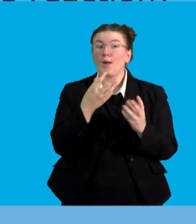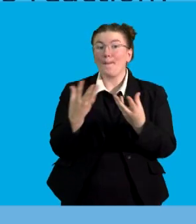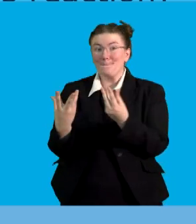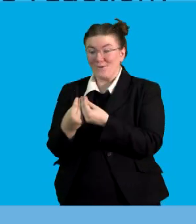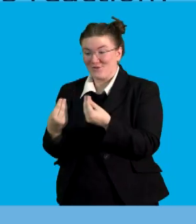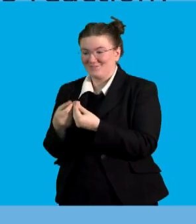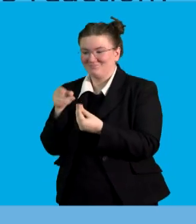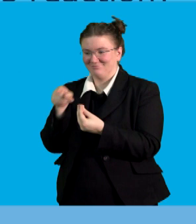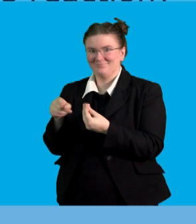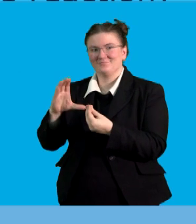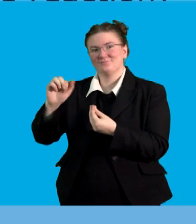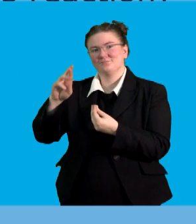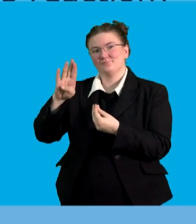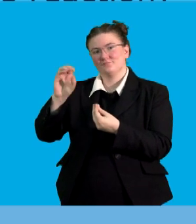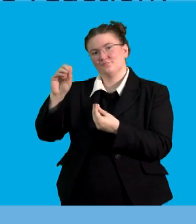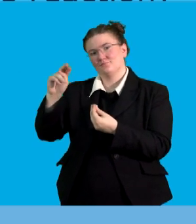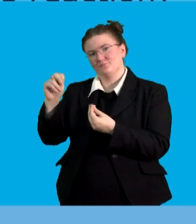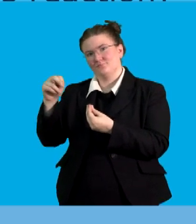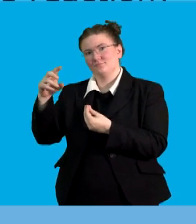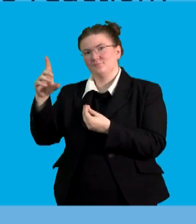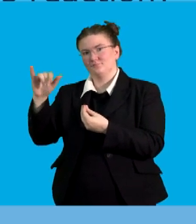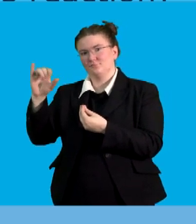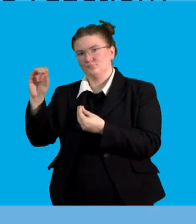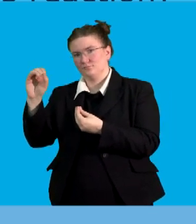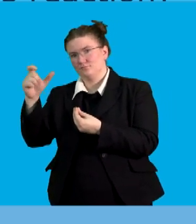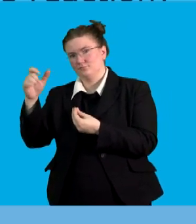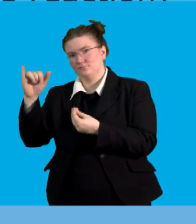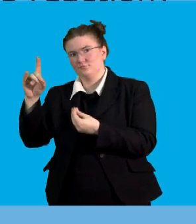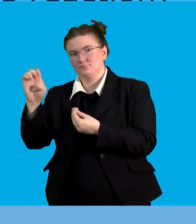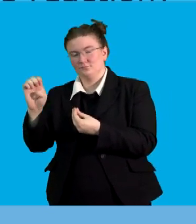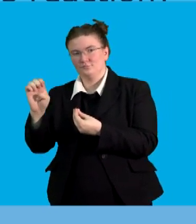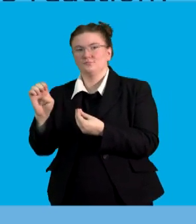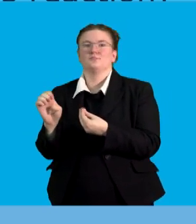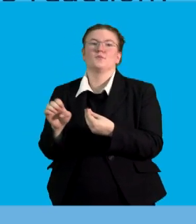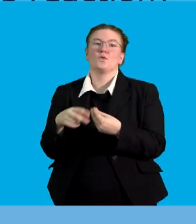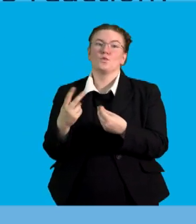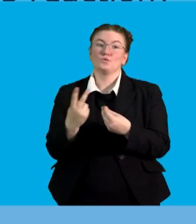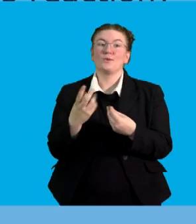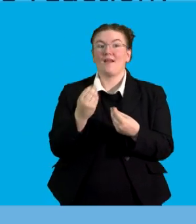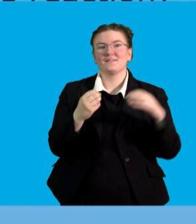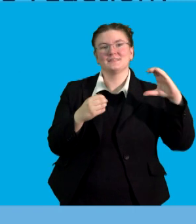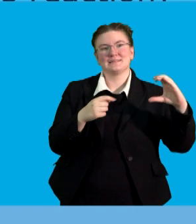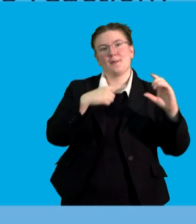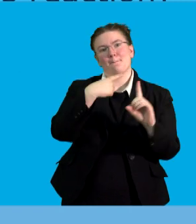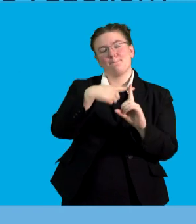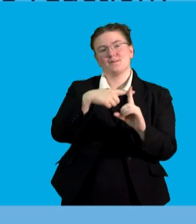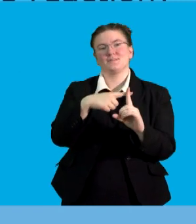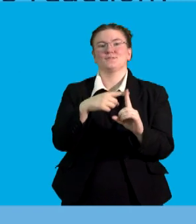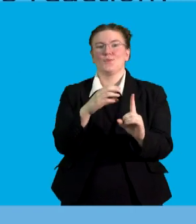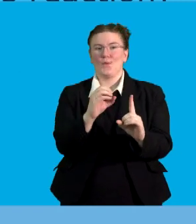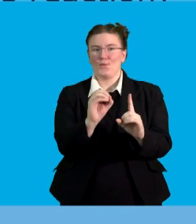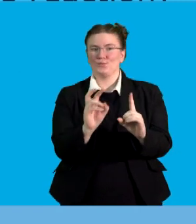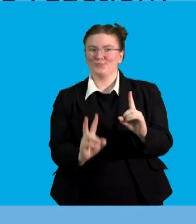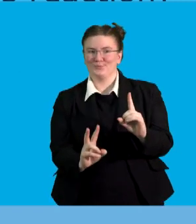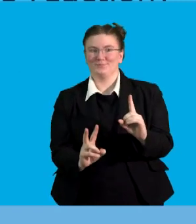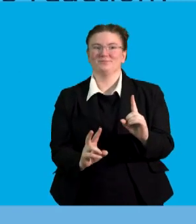dioxide, so that's the first name. And then the reactants, that's your oxygen, which is O2. And then this one, your other